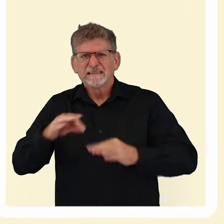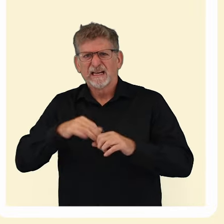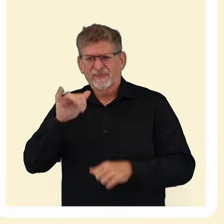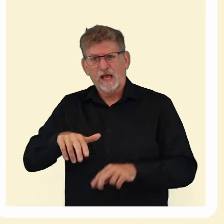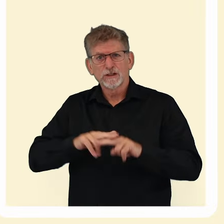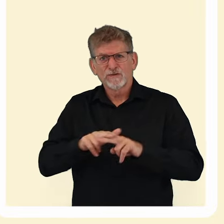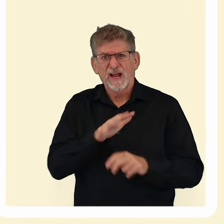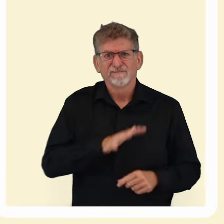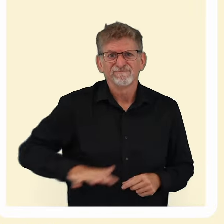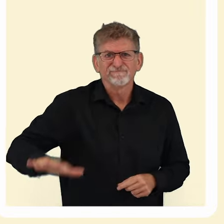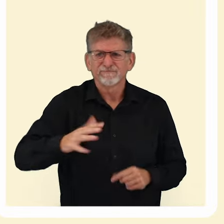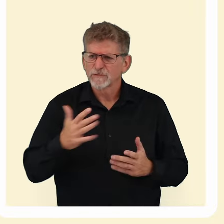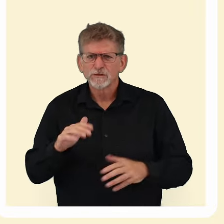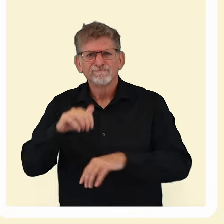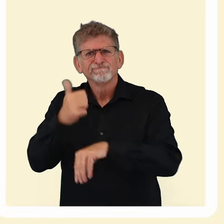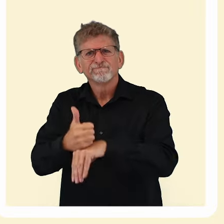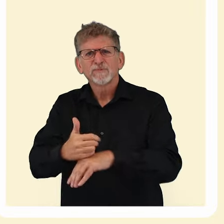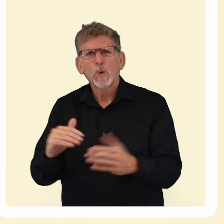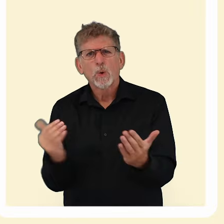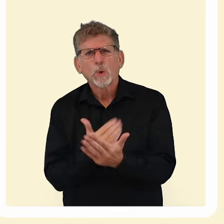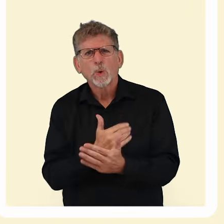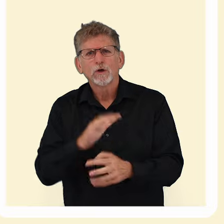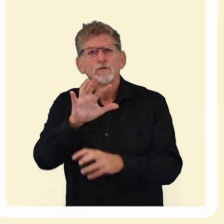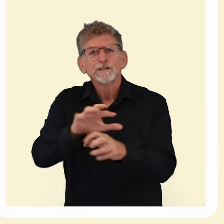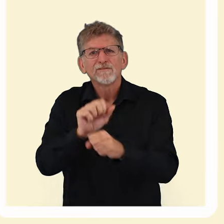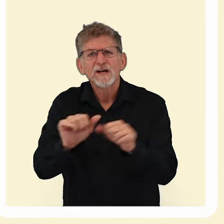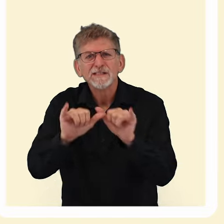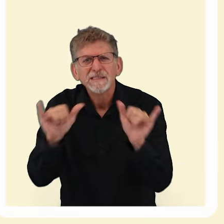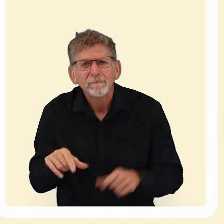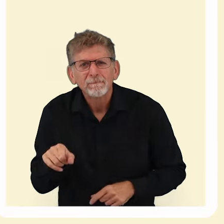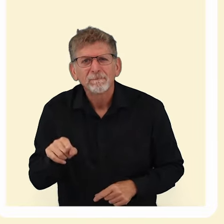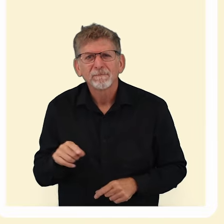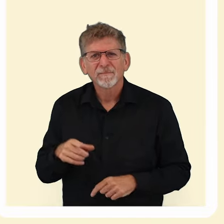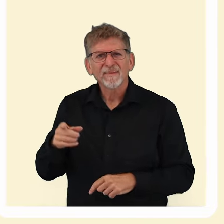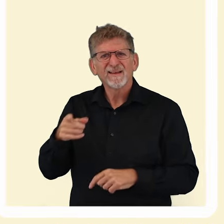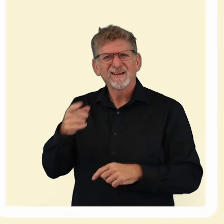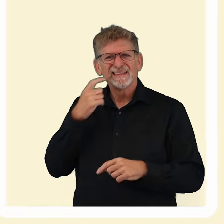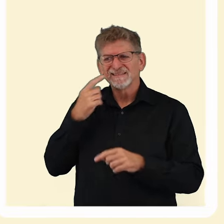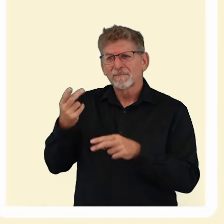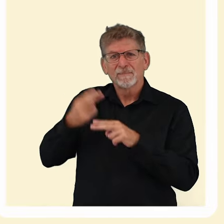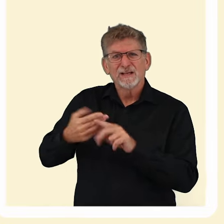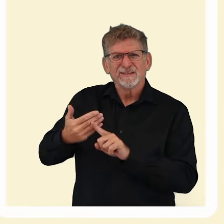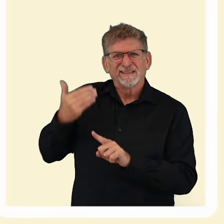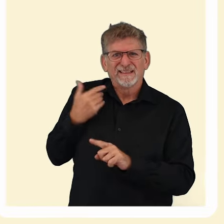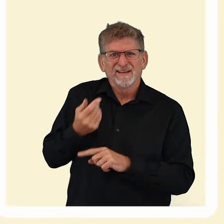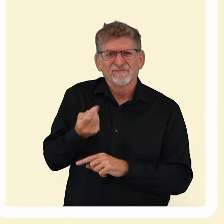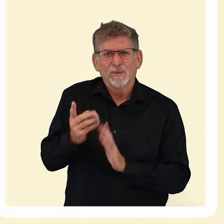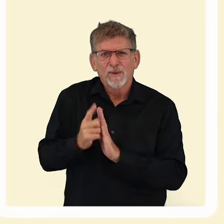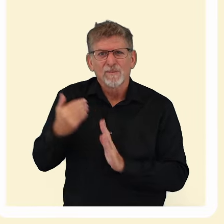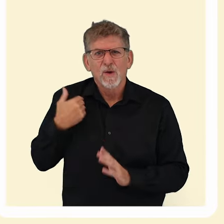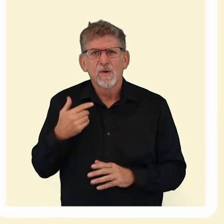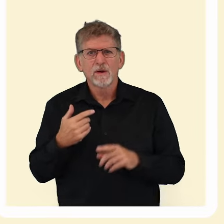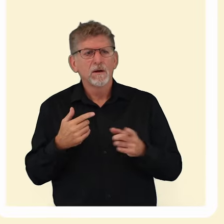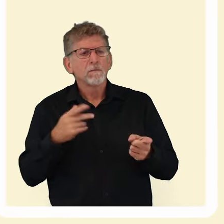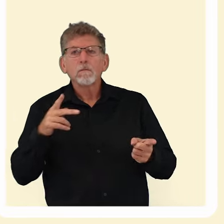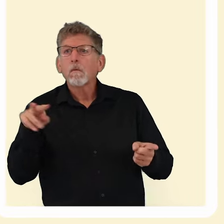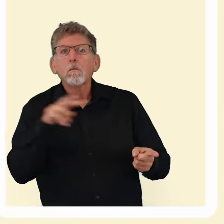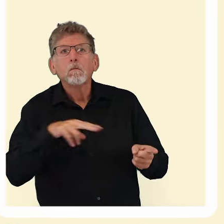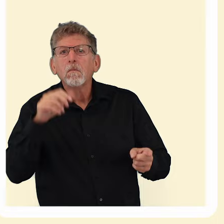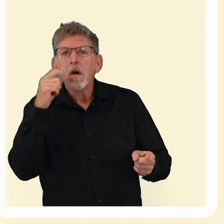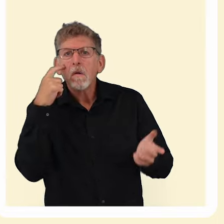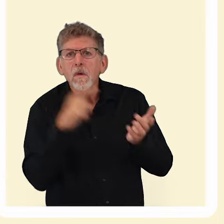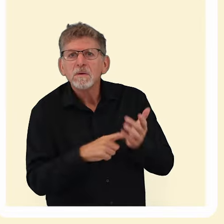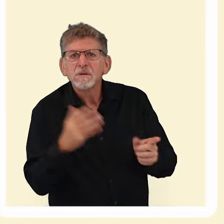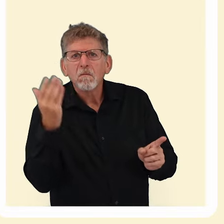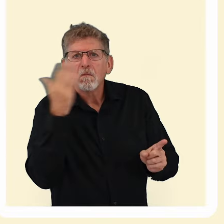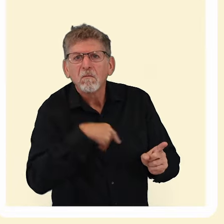launched a new reservation system, as Françoise said a few moments ago. The fact that it didn't make any noise, people